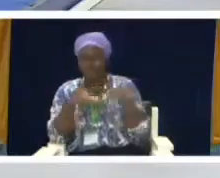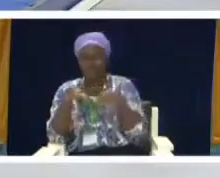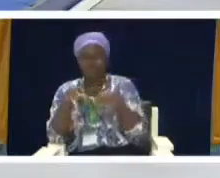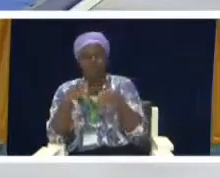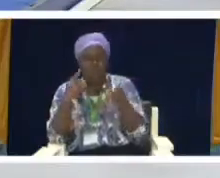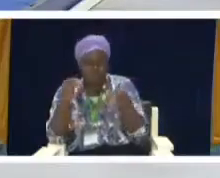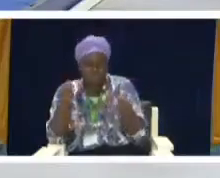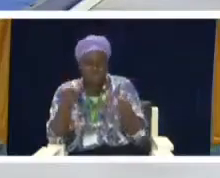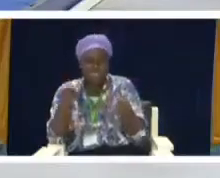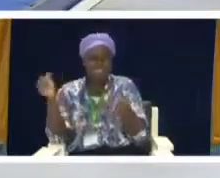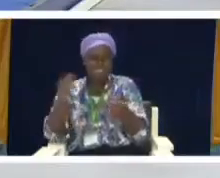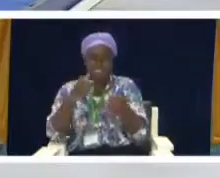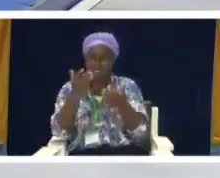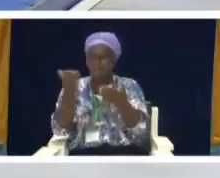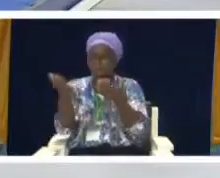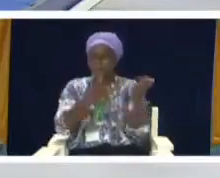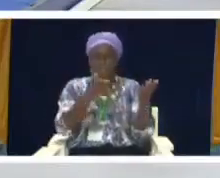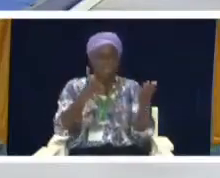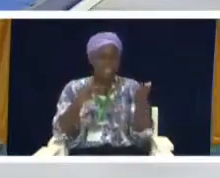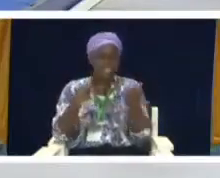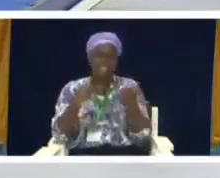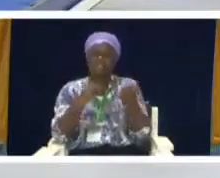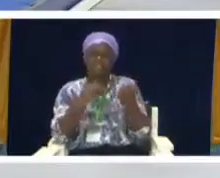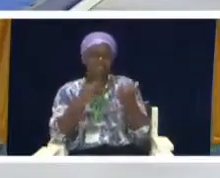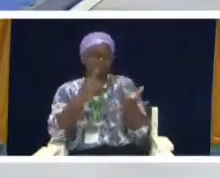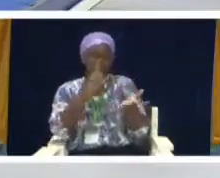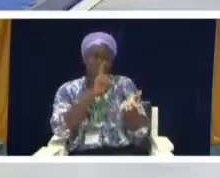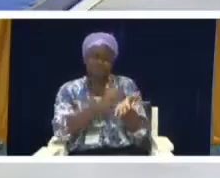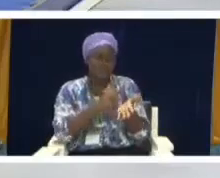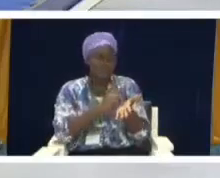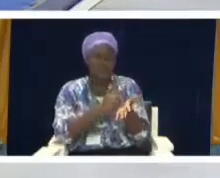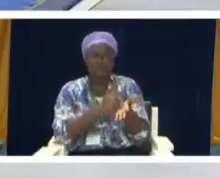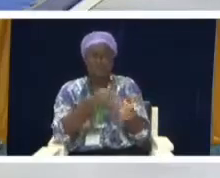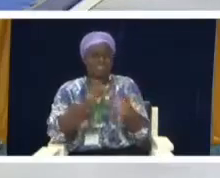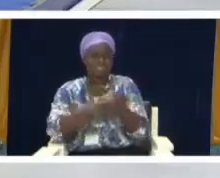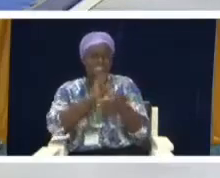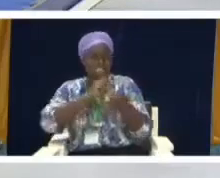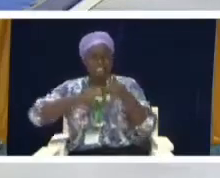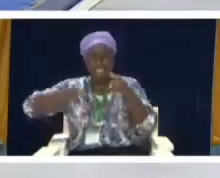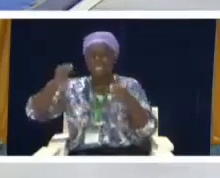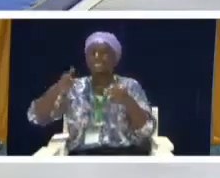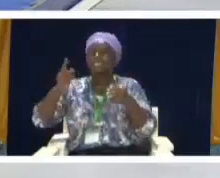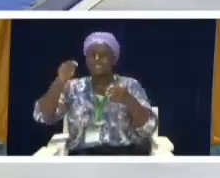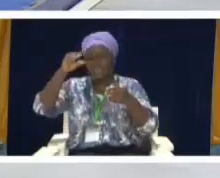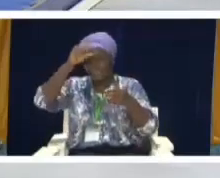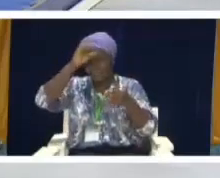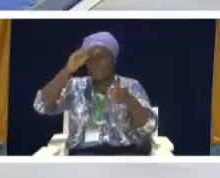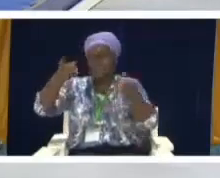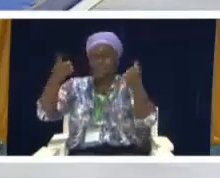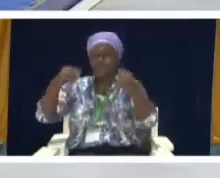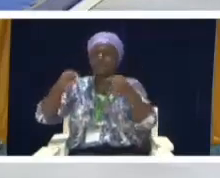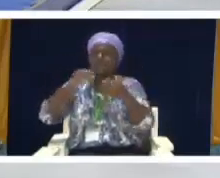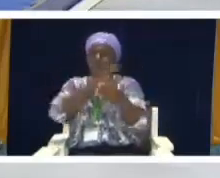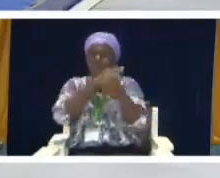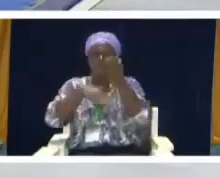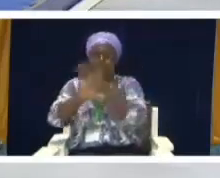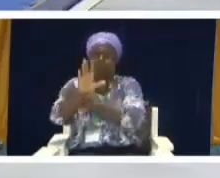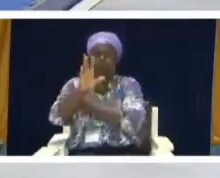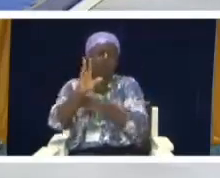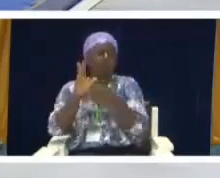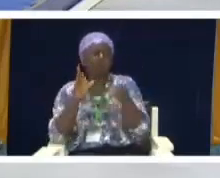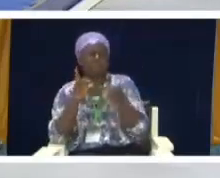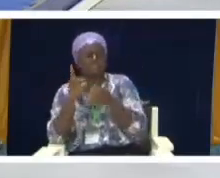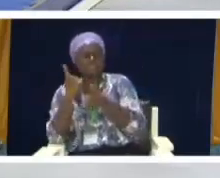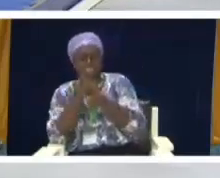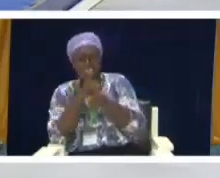a consultant that was on his off day. The man came and God rescued me. After taking pints of blood, my